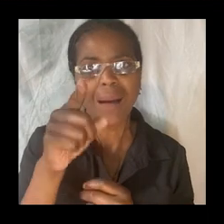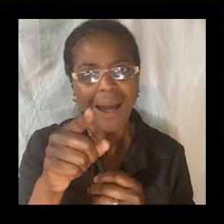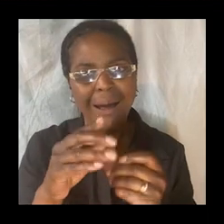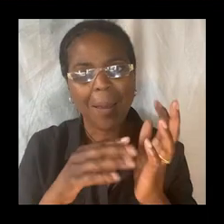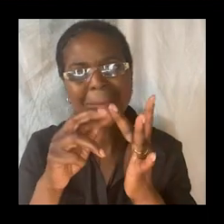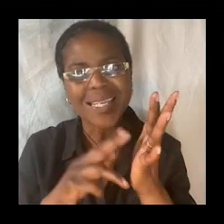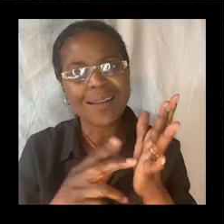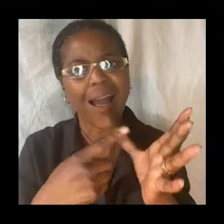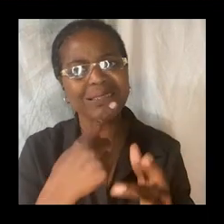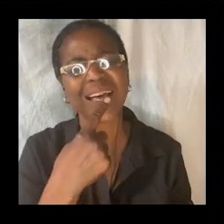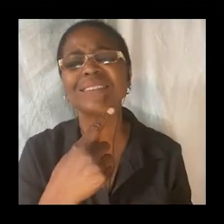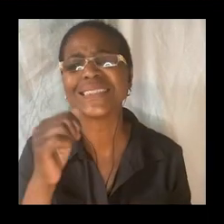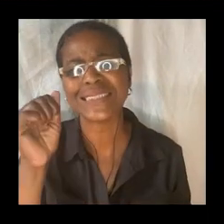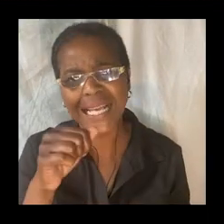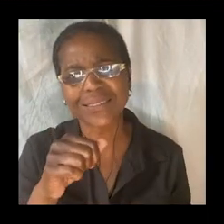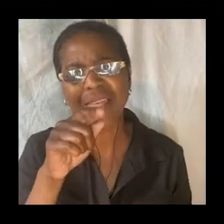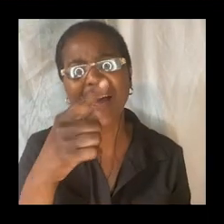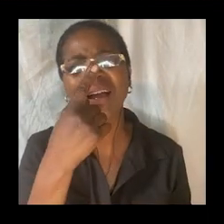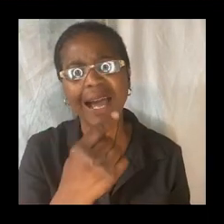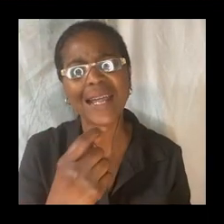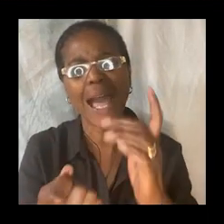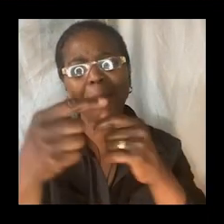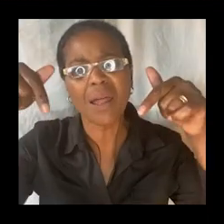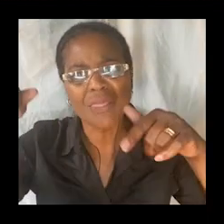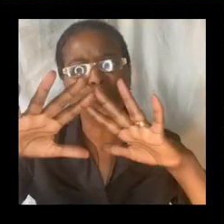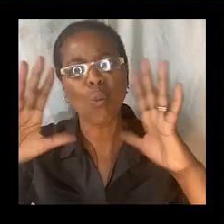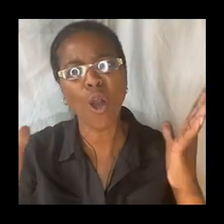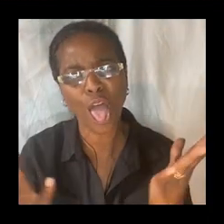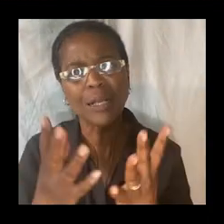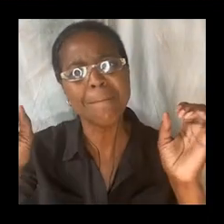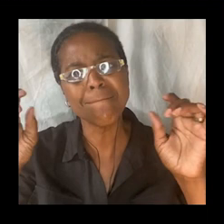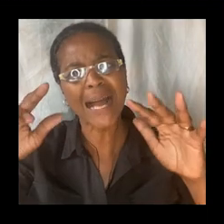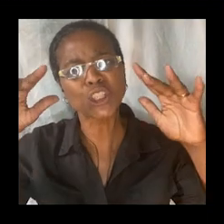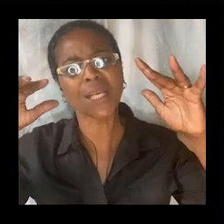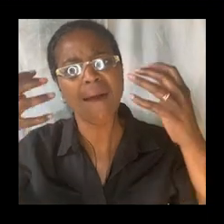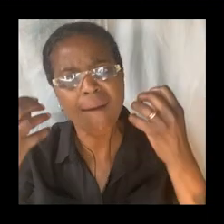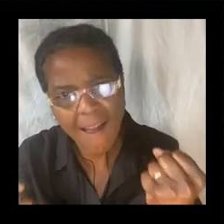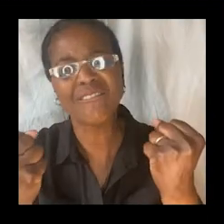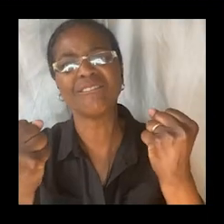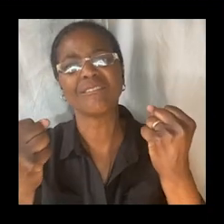she is attuned to the kind of the magic of the world, but the magic that is actually present.